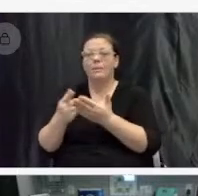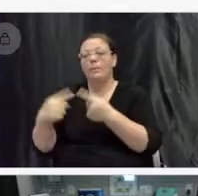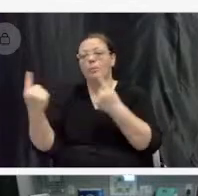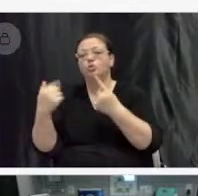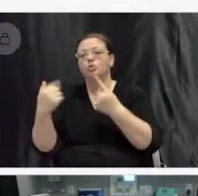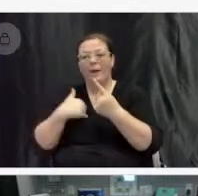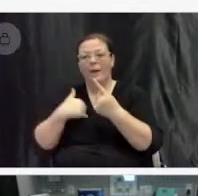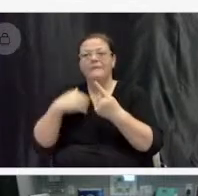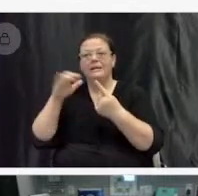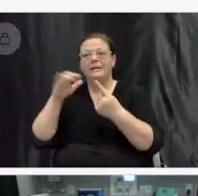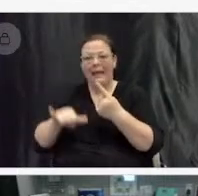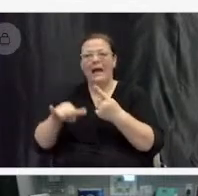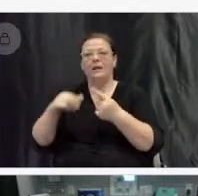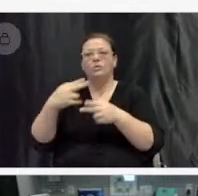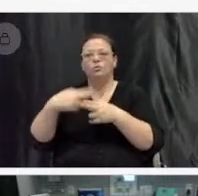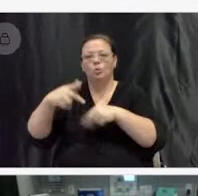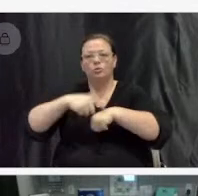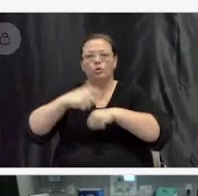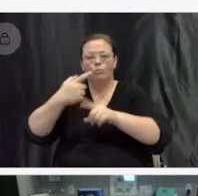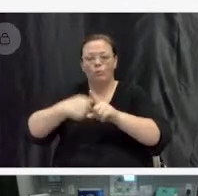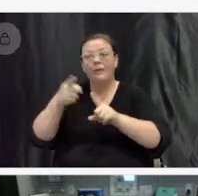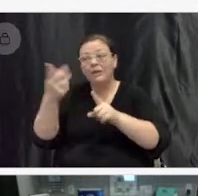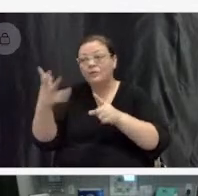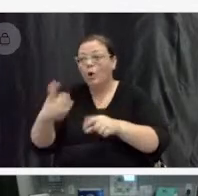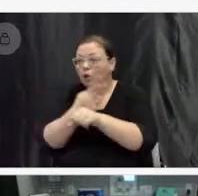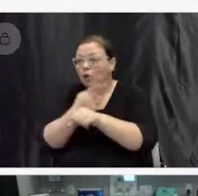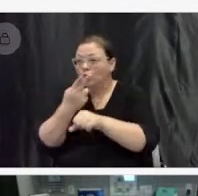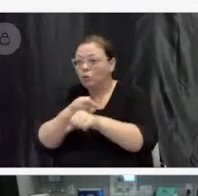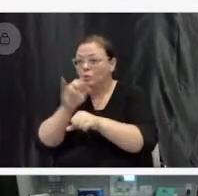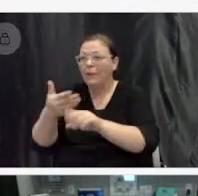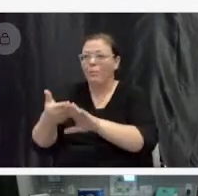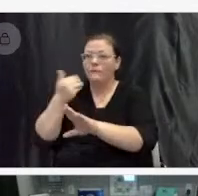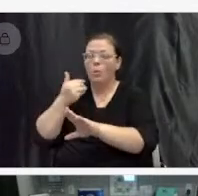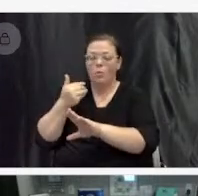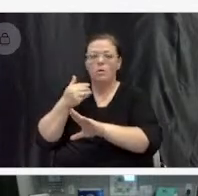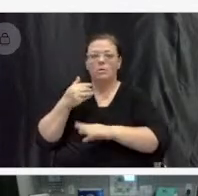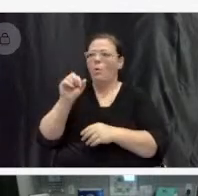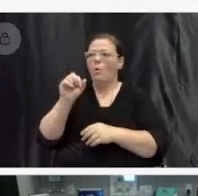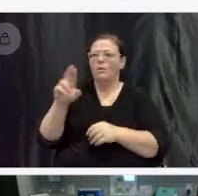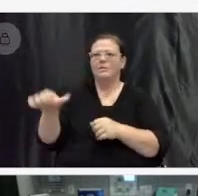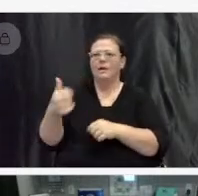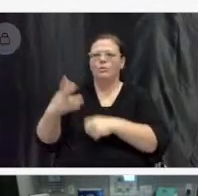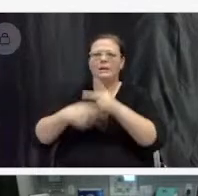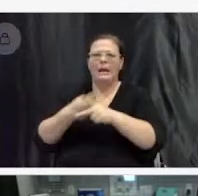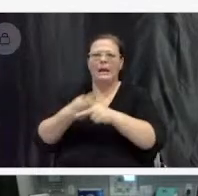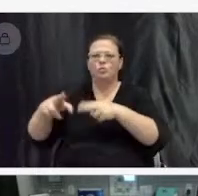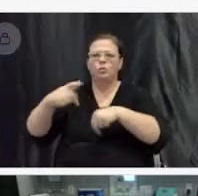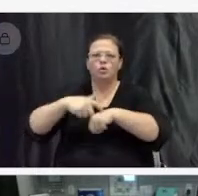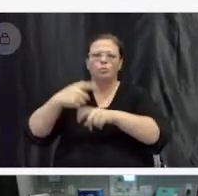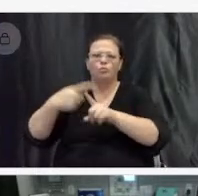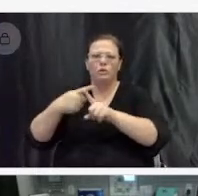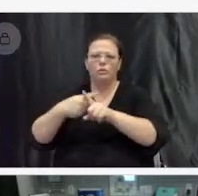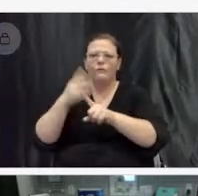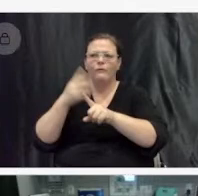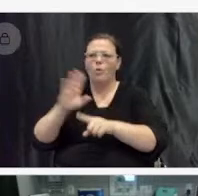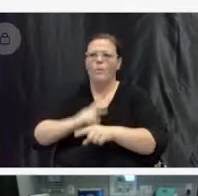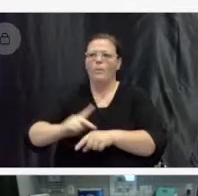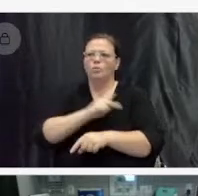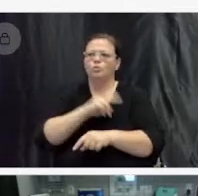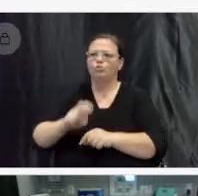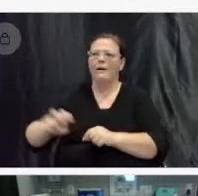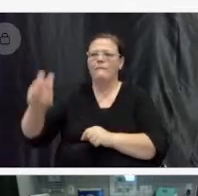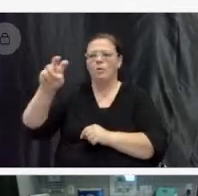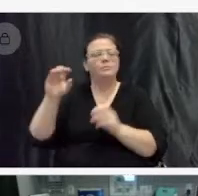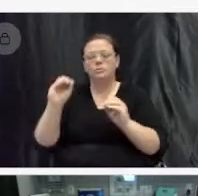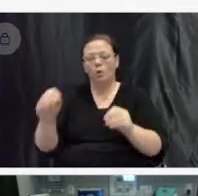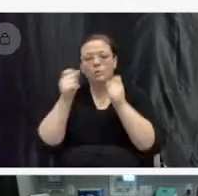in their neighborhood, that have used Airbnb, VRBO, or another short-term rental platform for their personal travel. And it's no